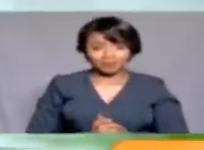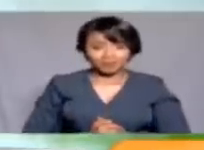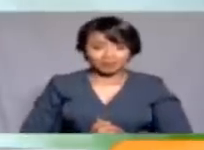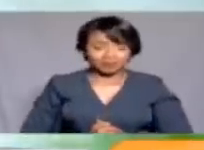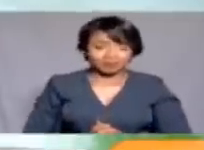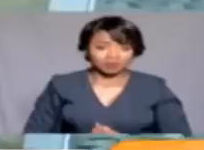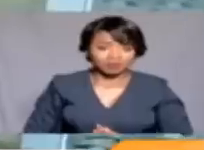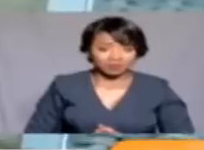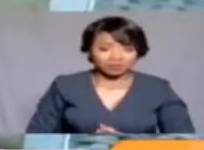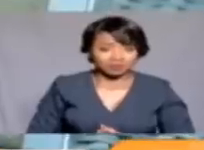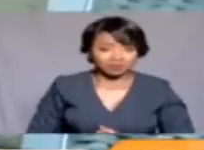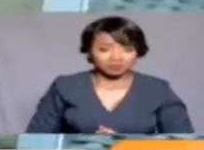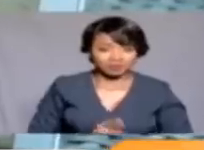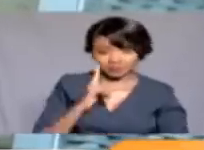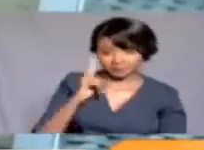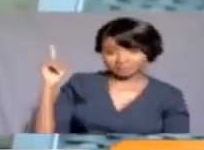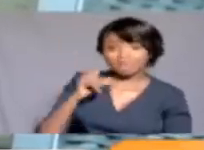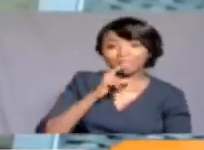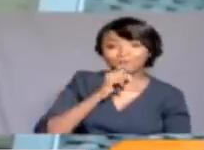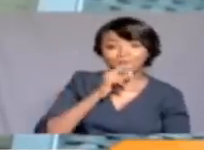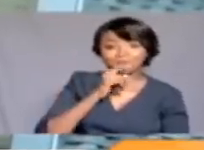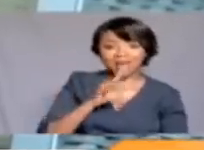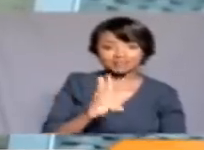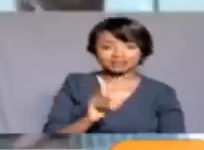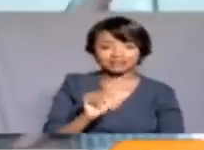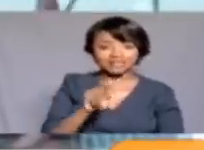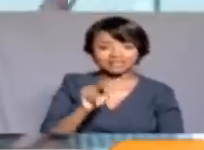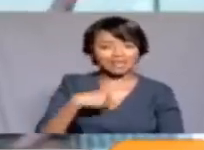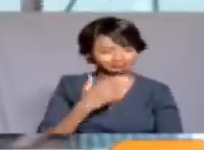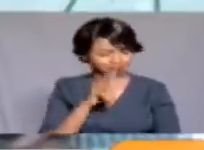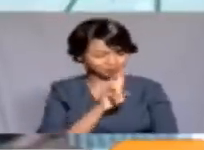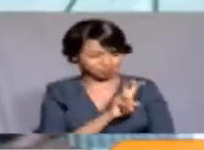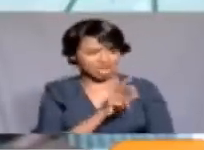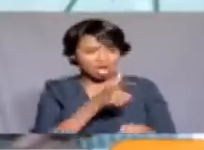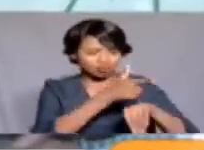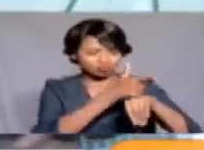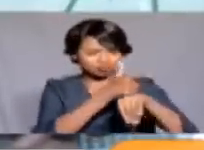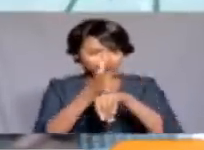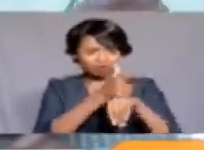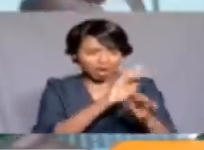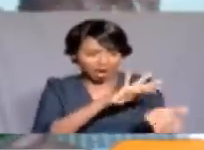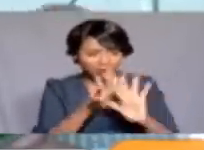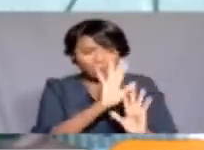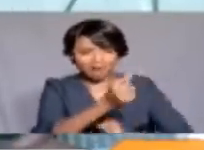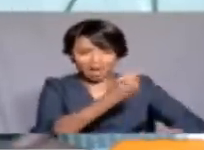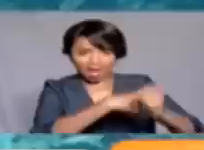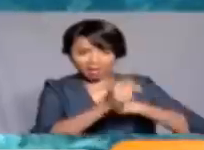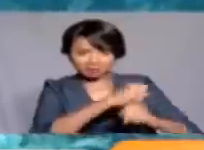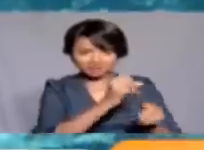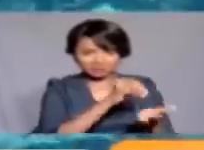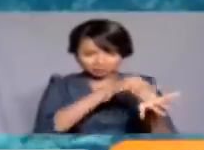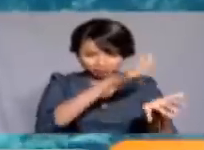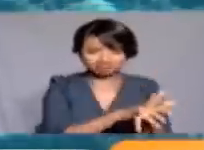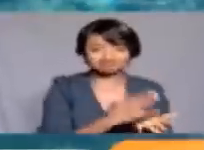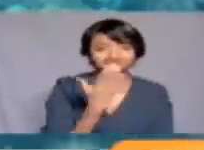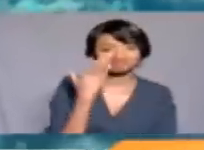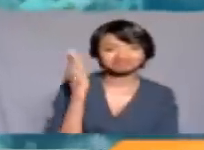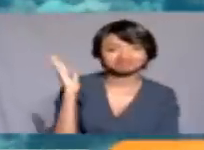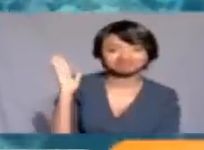hour or two afterwards. Marine scientist Dan Obura has been documenting the effects of these sand harvesting activities.